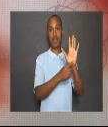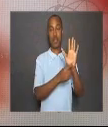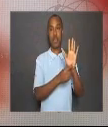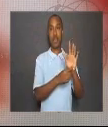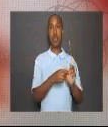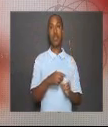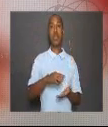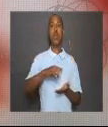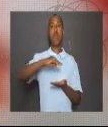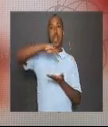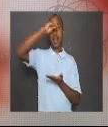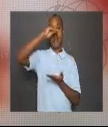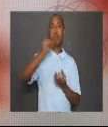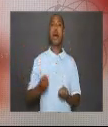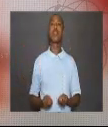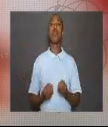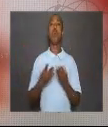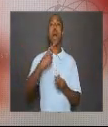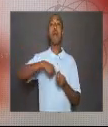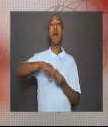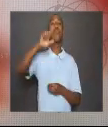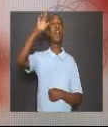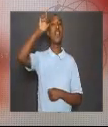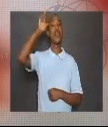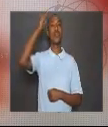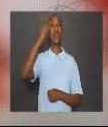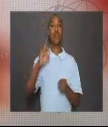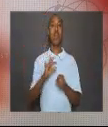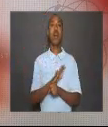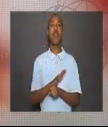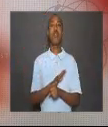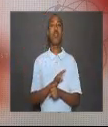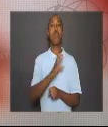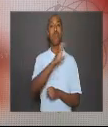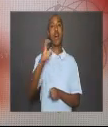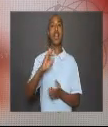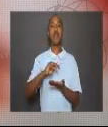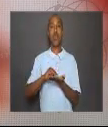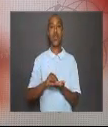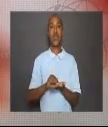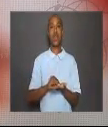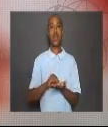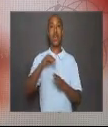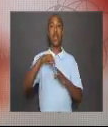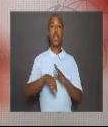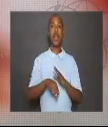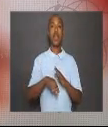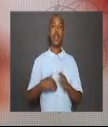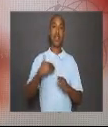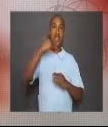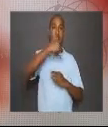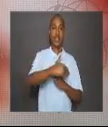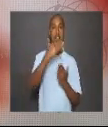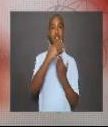will be learning much more about the Lewis formula for covalent molecules in your next